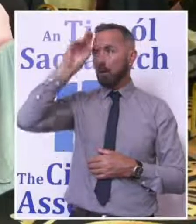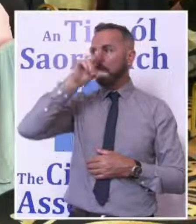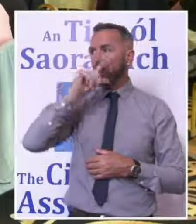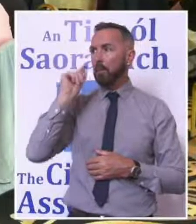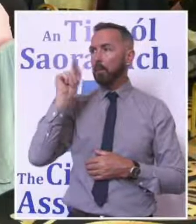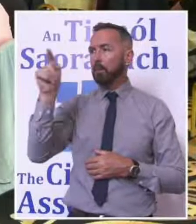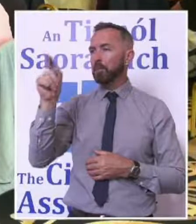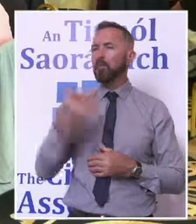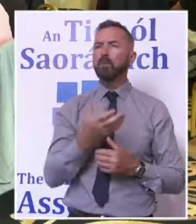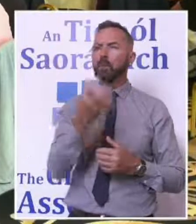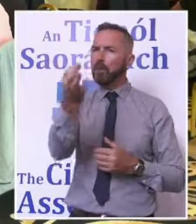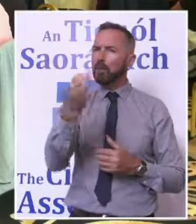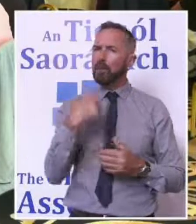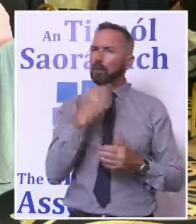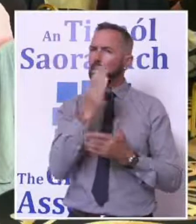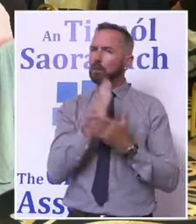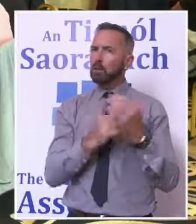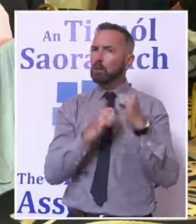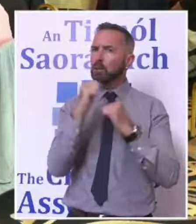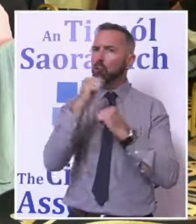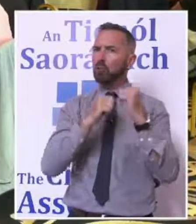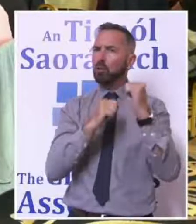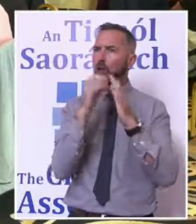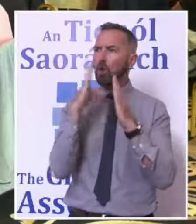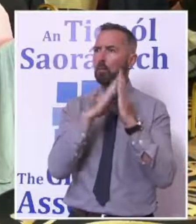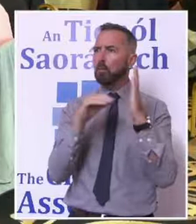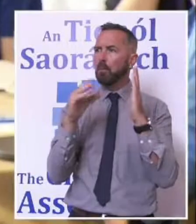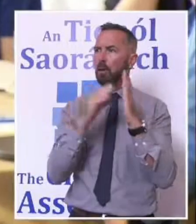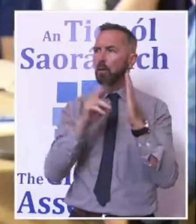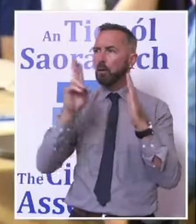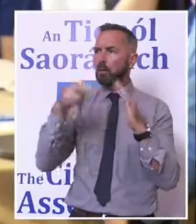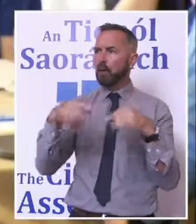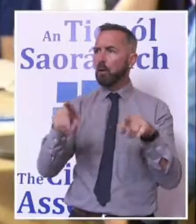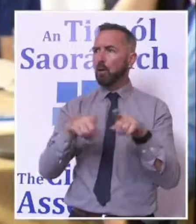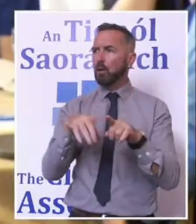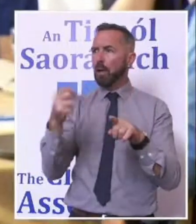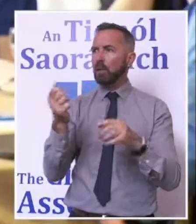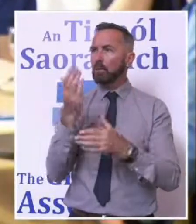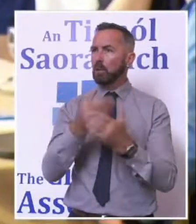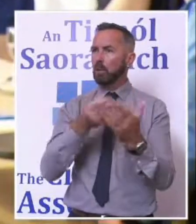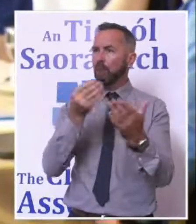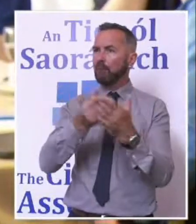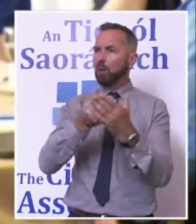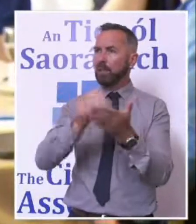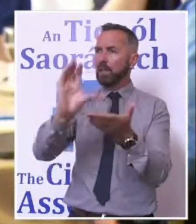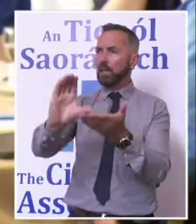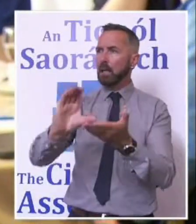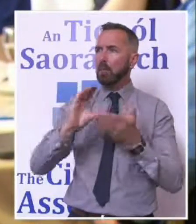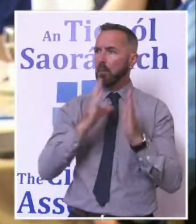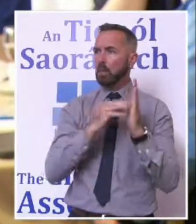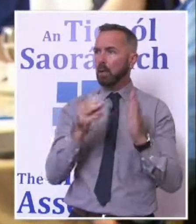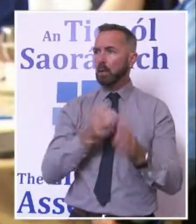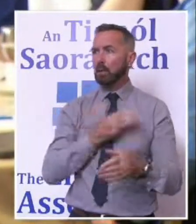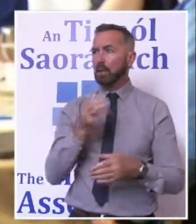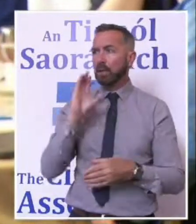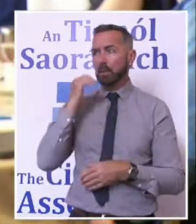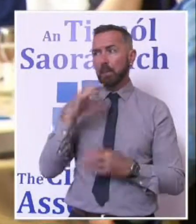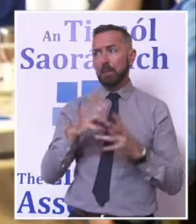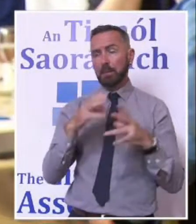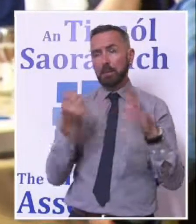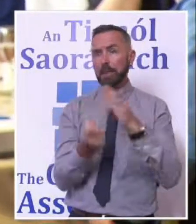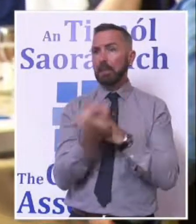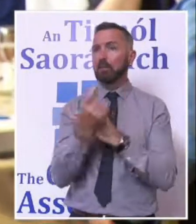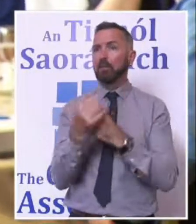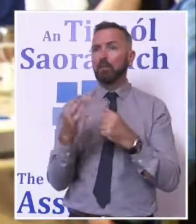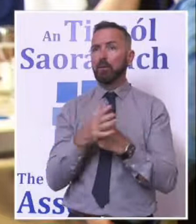You've given us some structural models. Could we also get some funding models? Because that seems to be a major issue